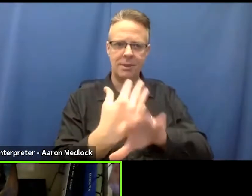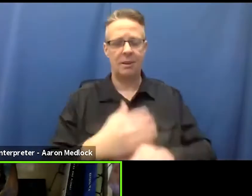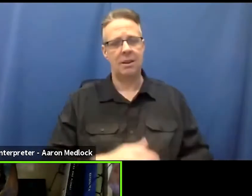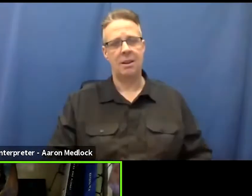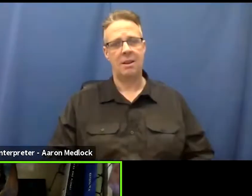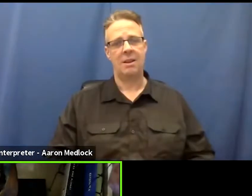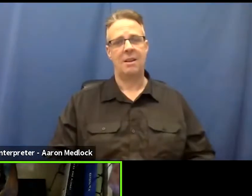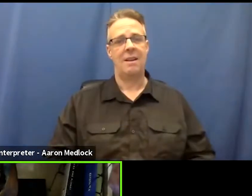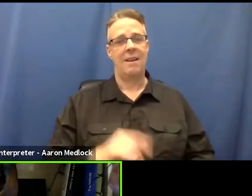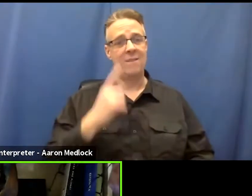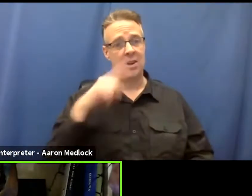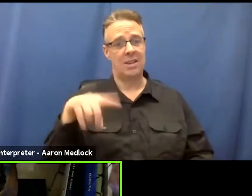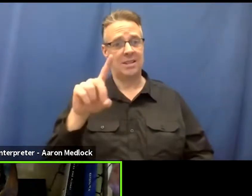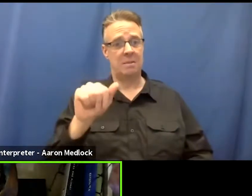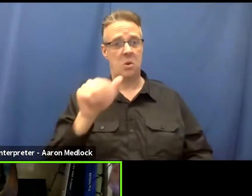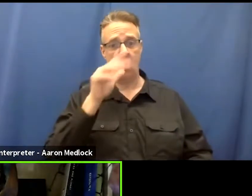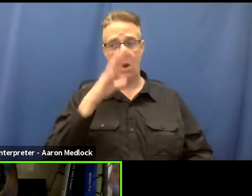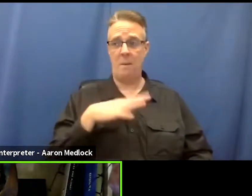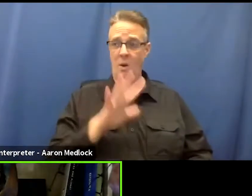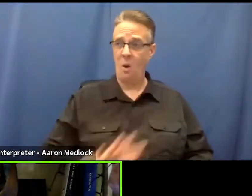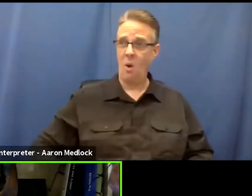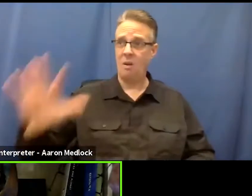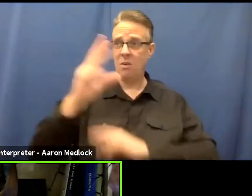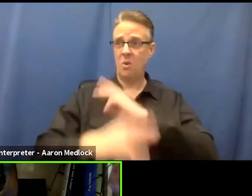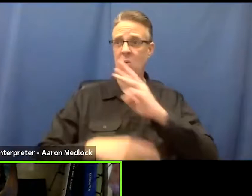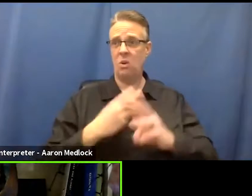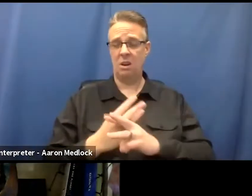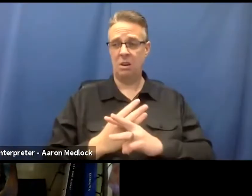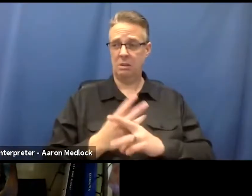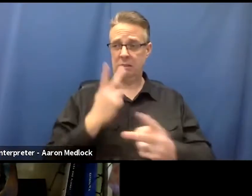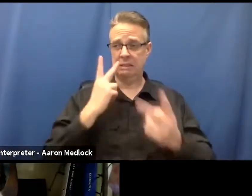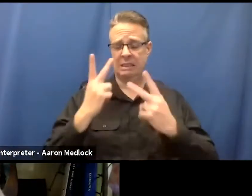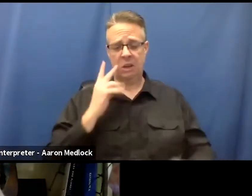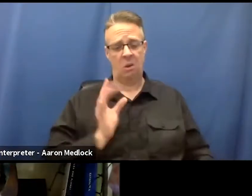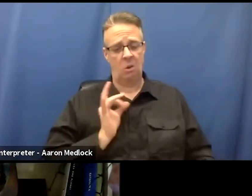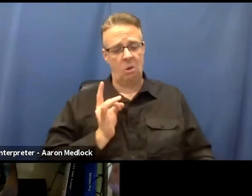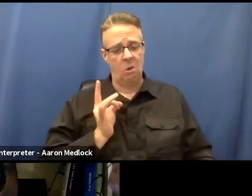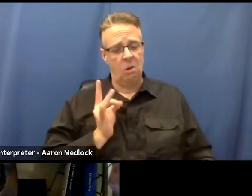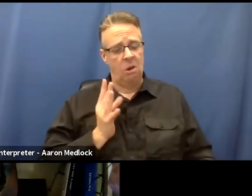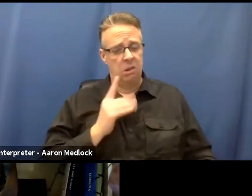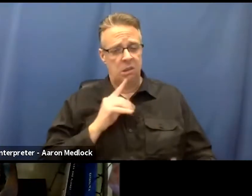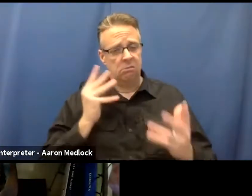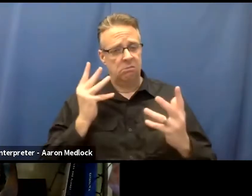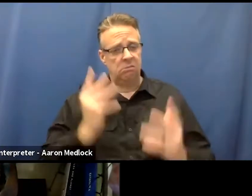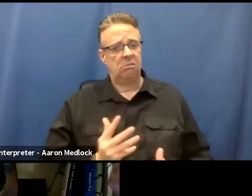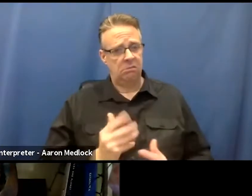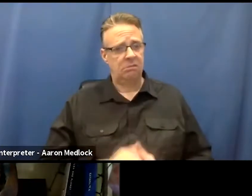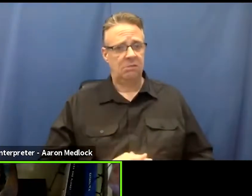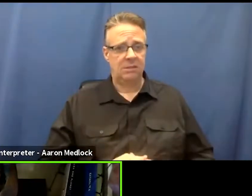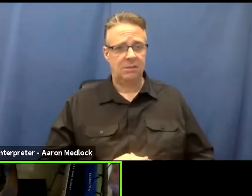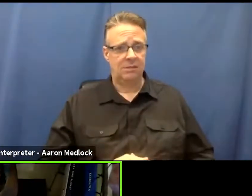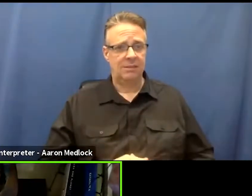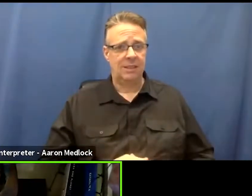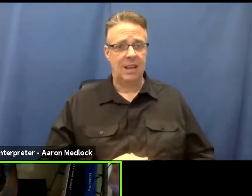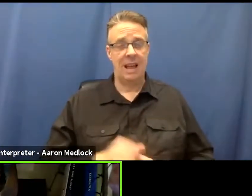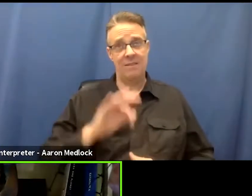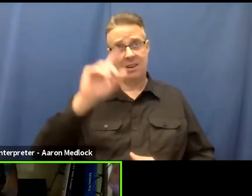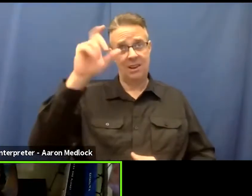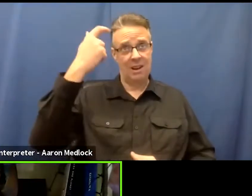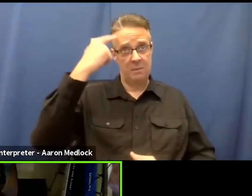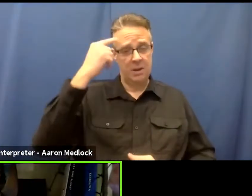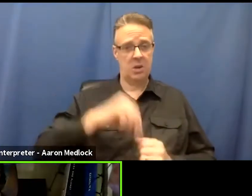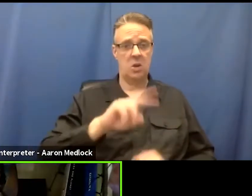situation, especially for disabled women globally, is appalling. Right. Yeah. And if governments in the UK